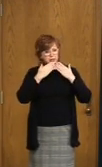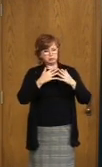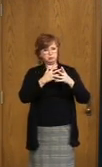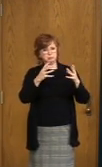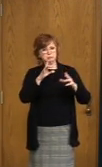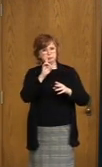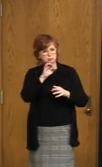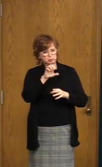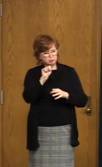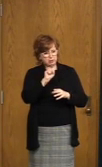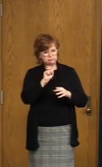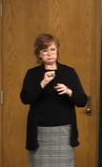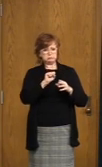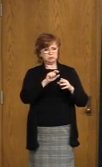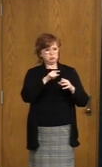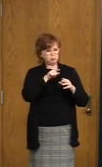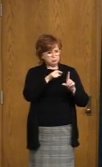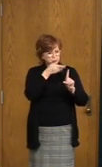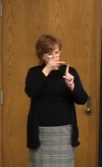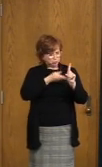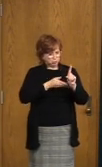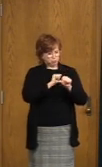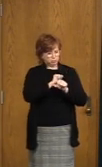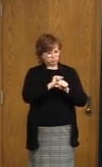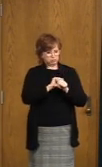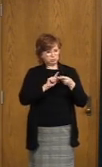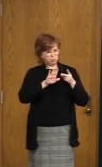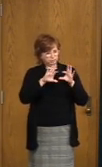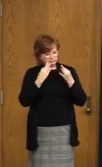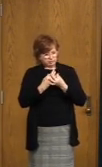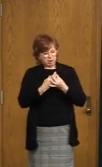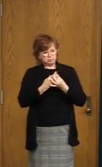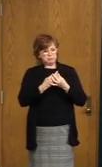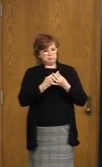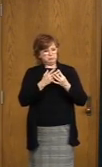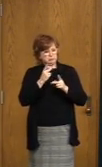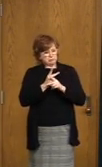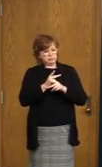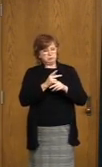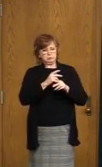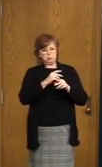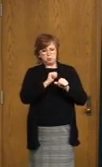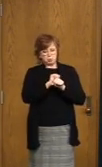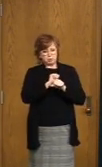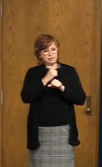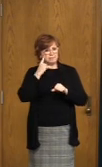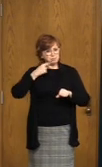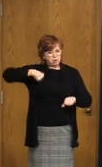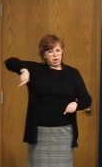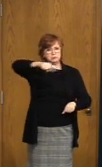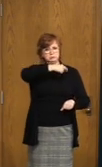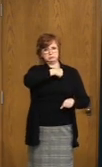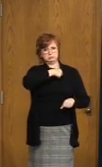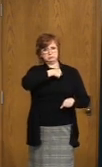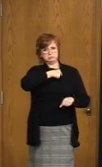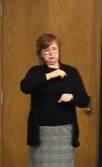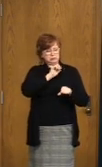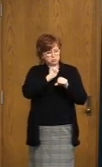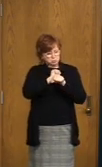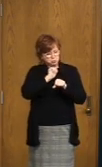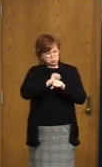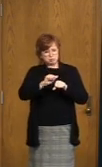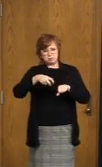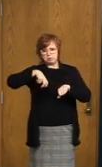his family for allowing him to do that work, and allowing him to provide his time to the people of Saskatchewan, and I thank